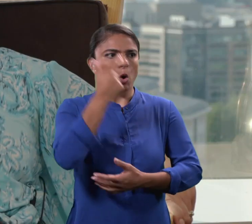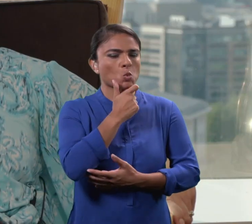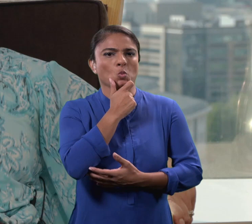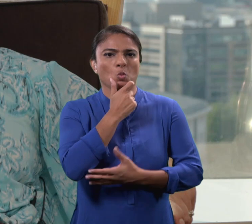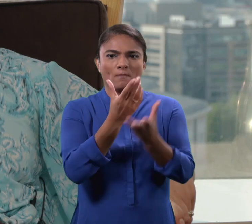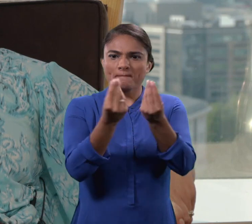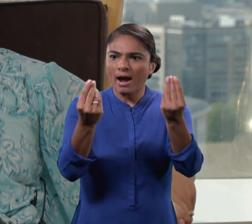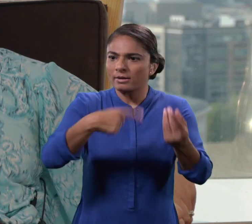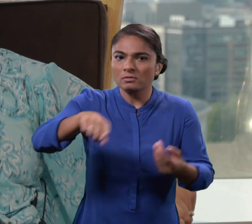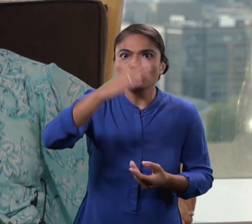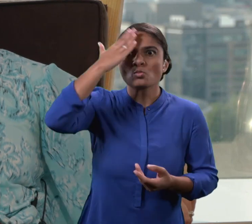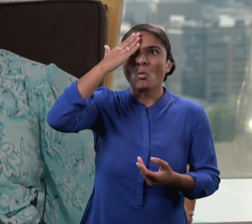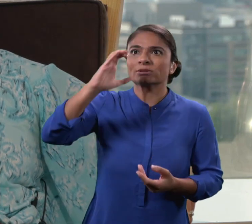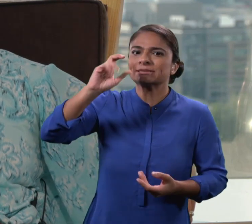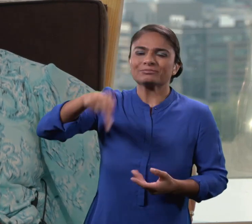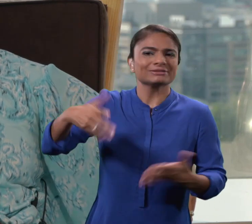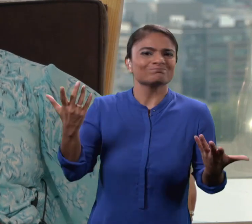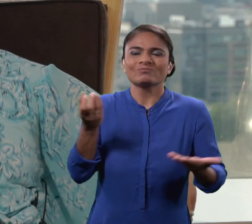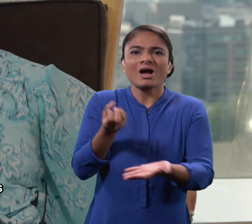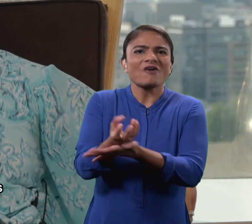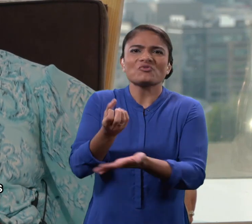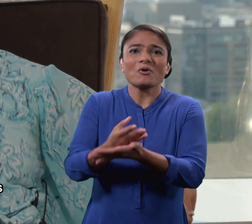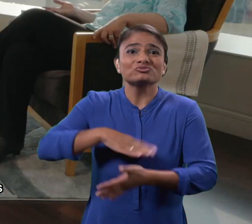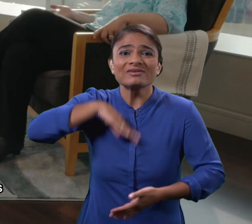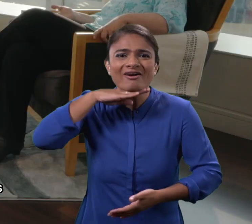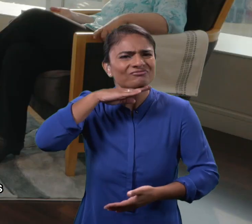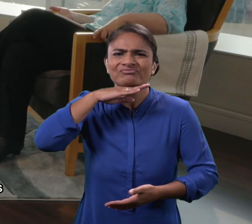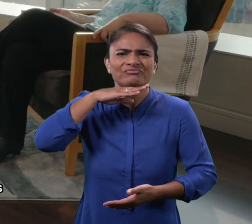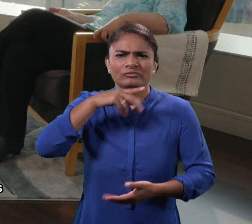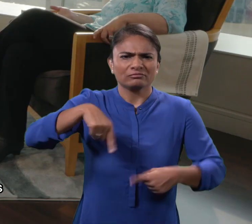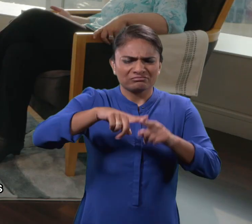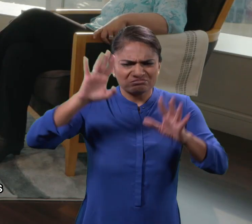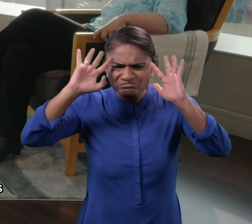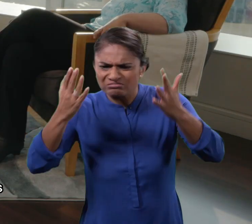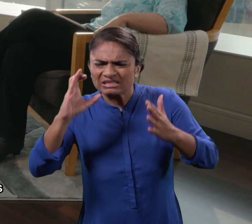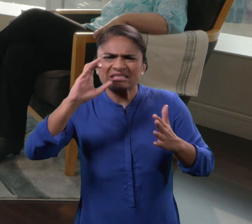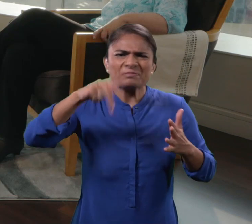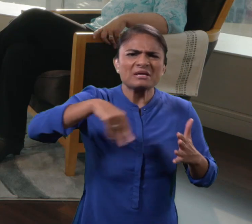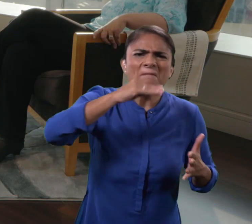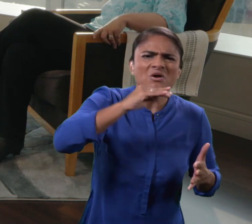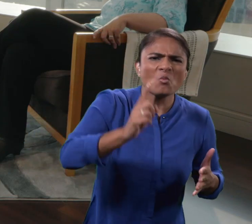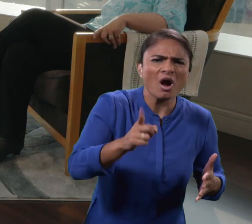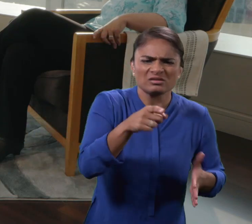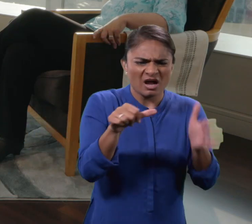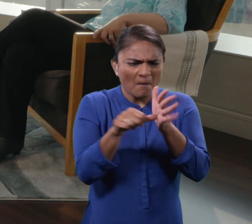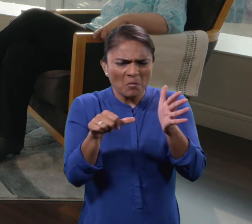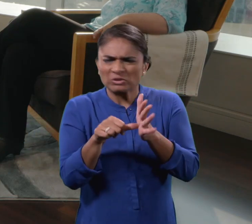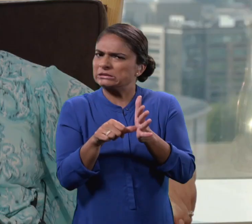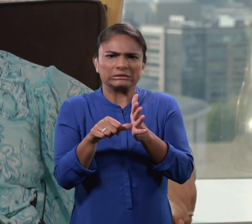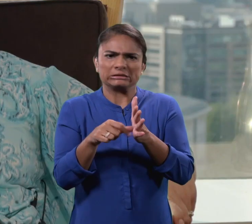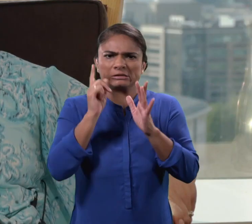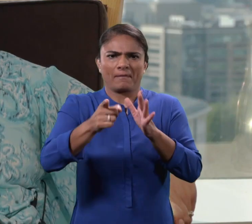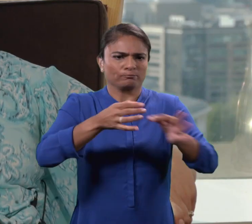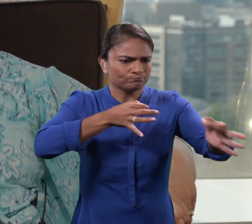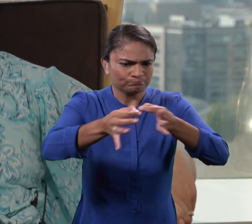that there's actually such a lack of information. People didn't know what cerebral palsy is, and I felt that's why